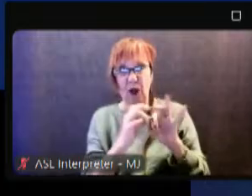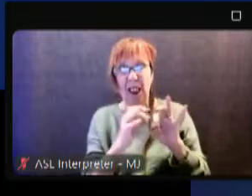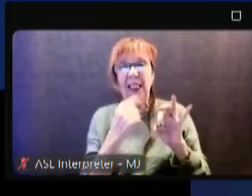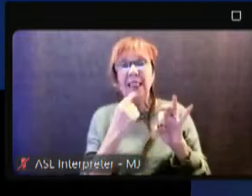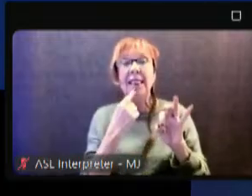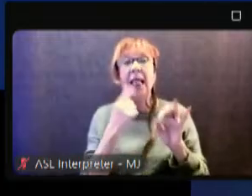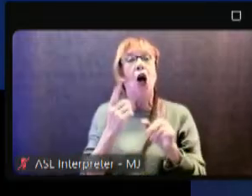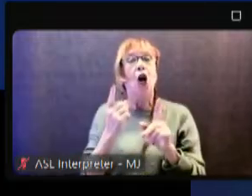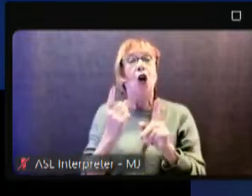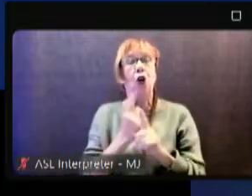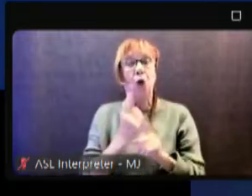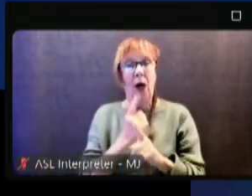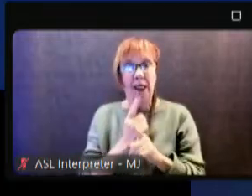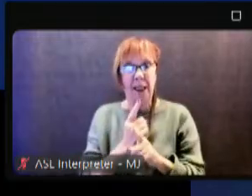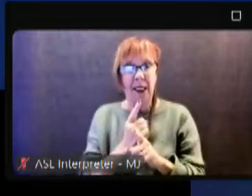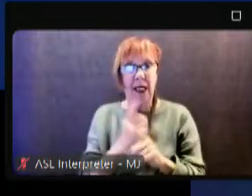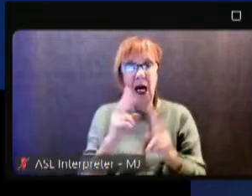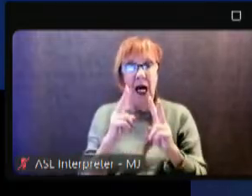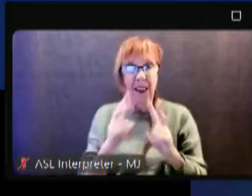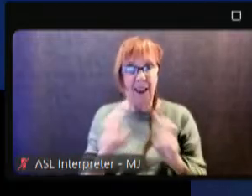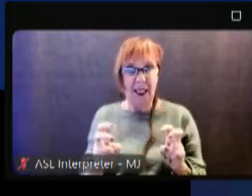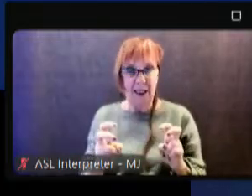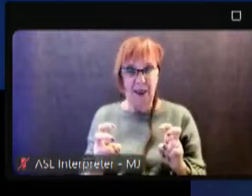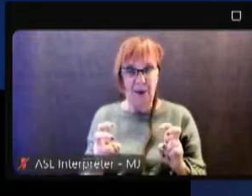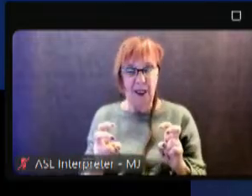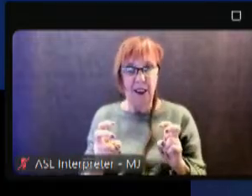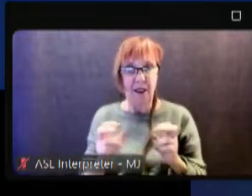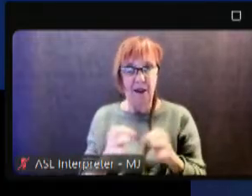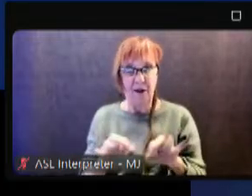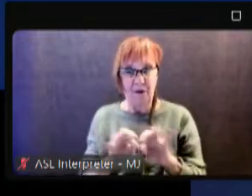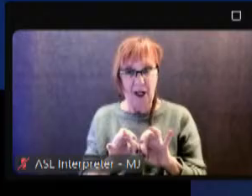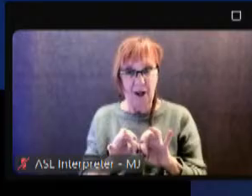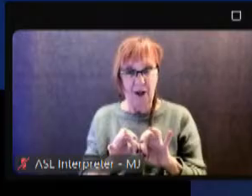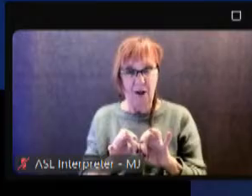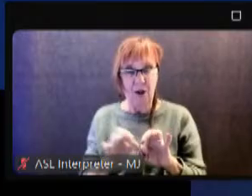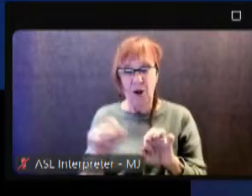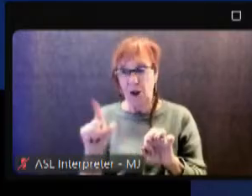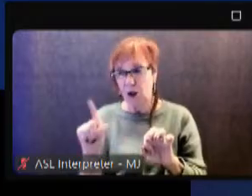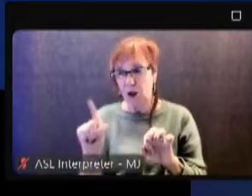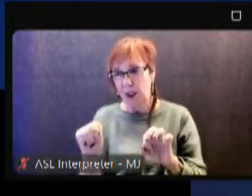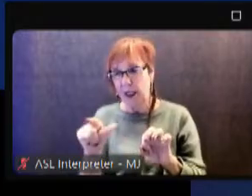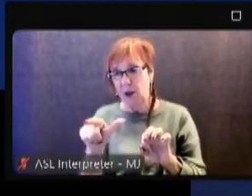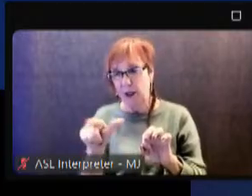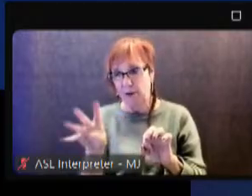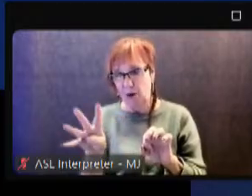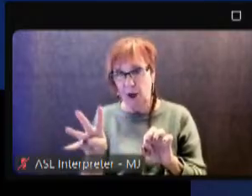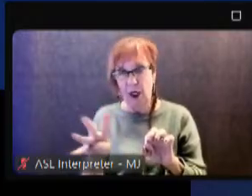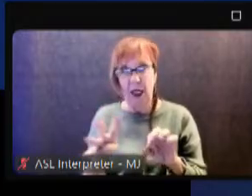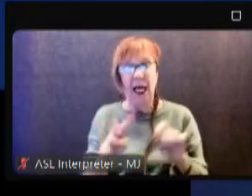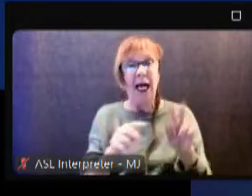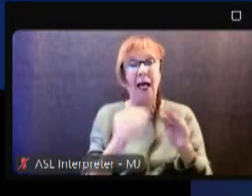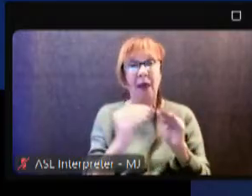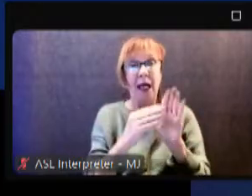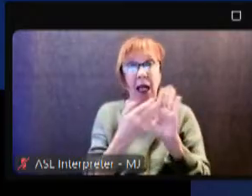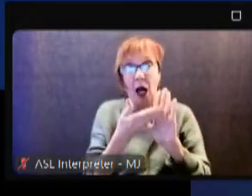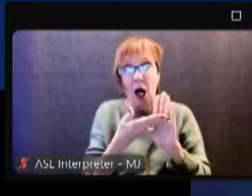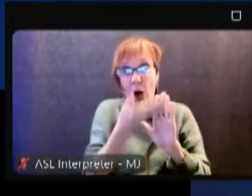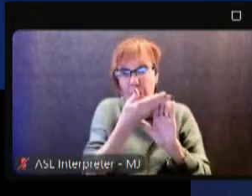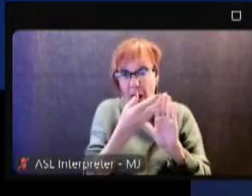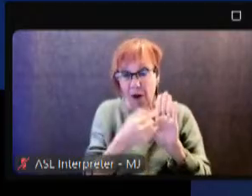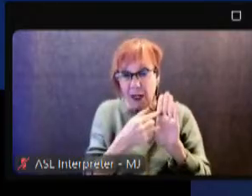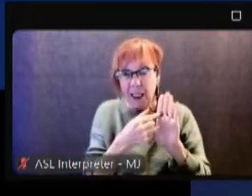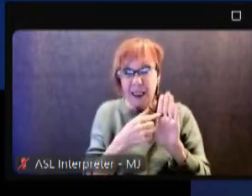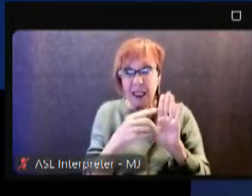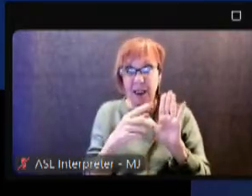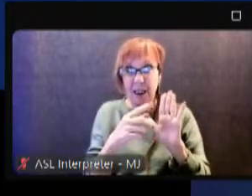assessment roll for year 2024. And just above that again is due to misfortune, calamity, or disaster value correction. So I